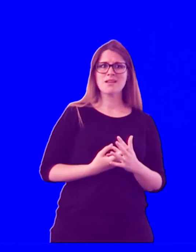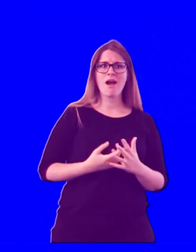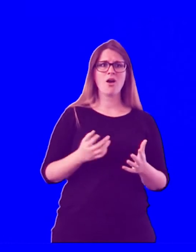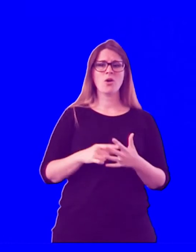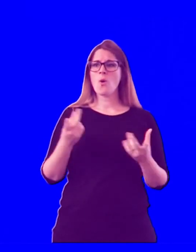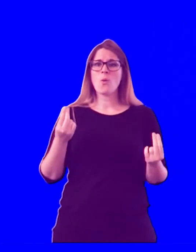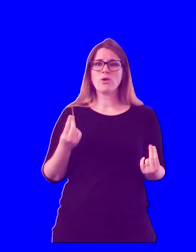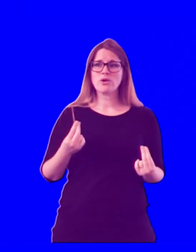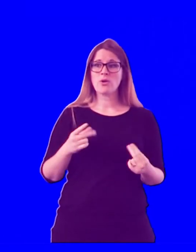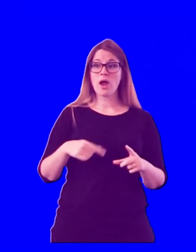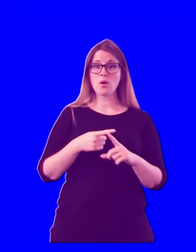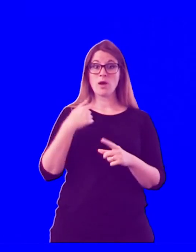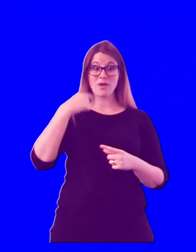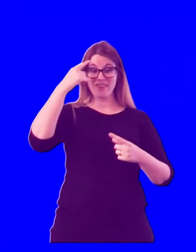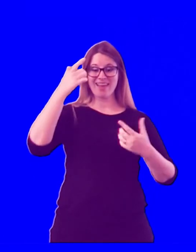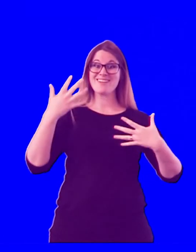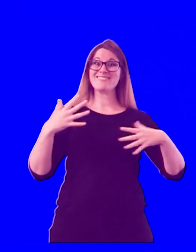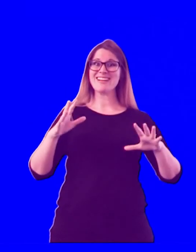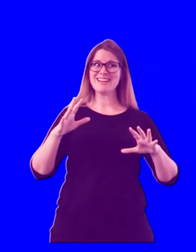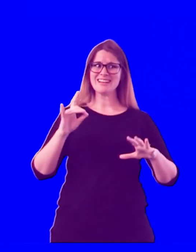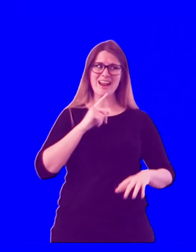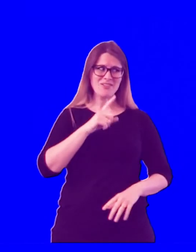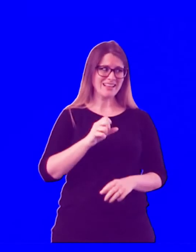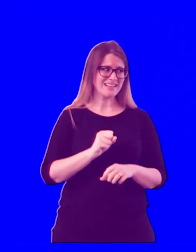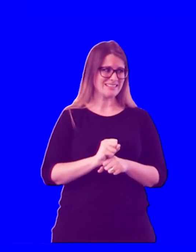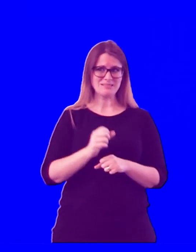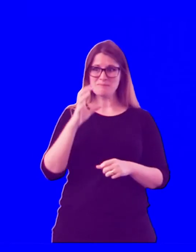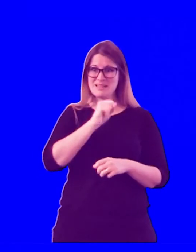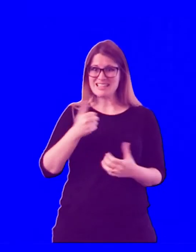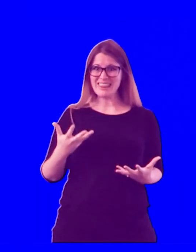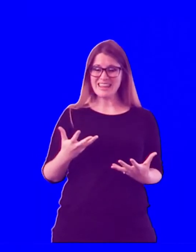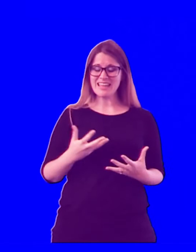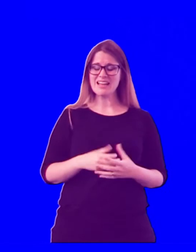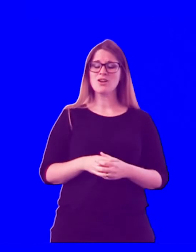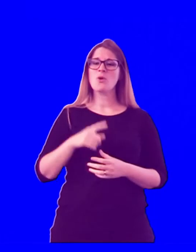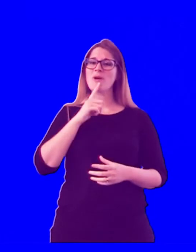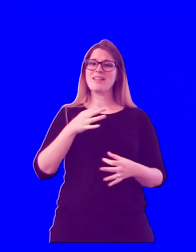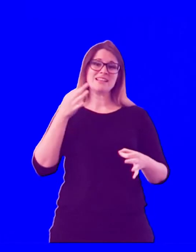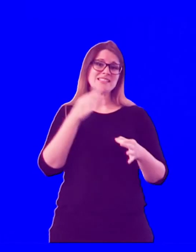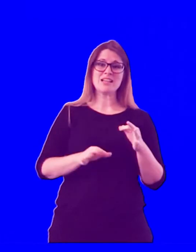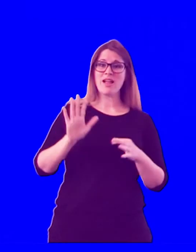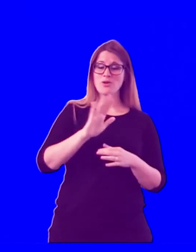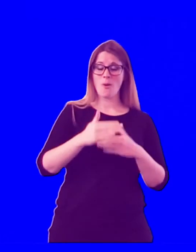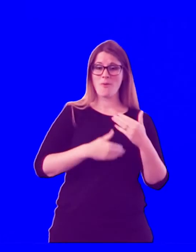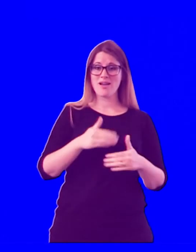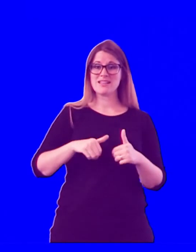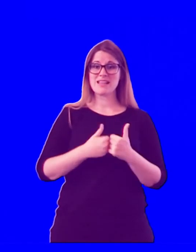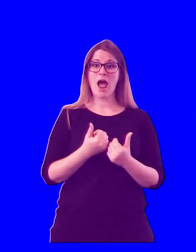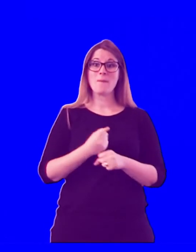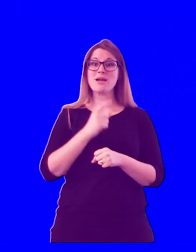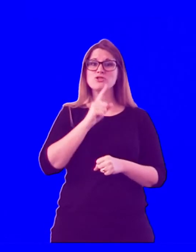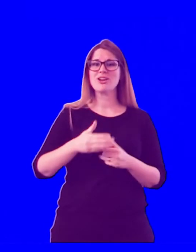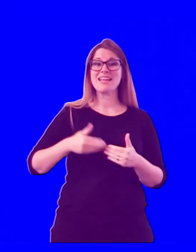start? What do we do? And when we think we're done, did we miss anything? So to simplify that process for you and make sure